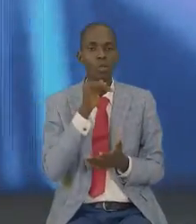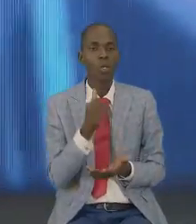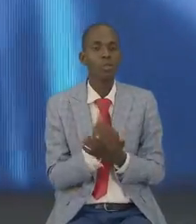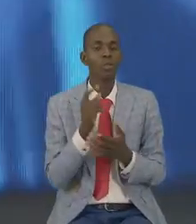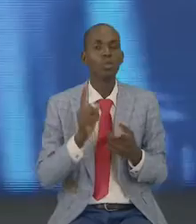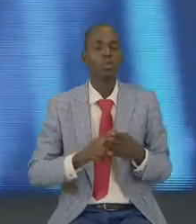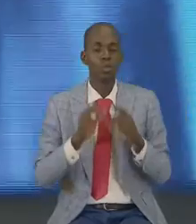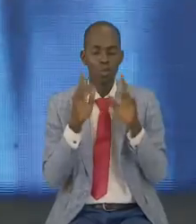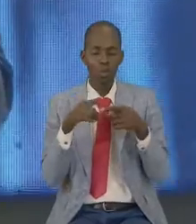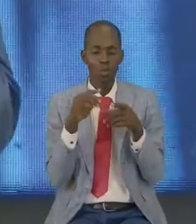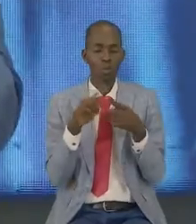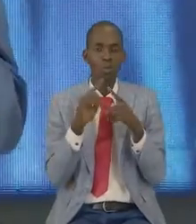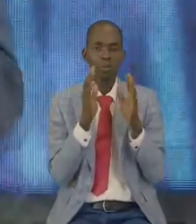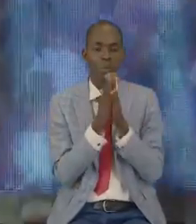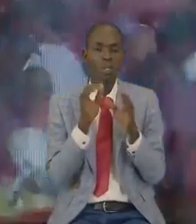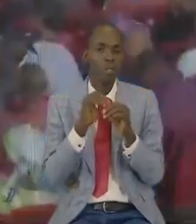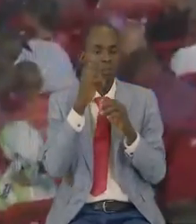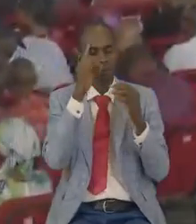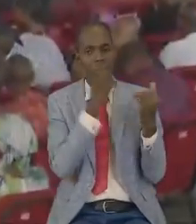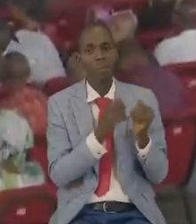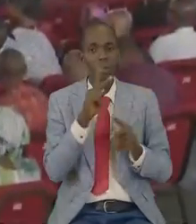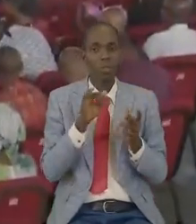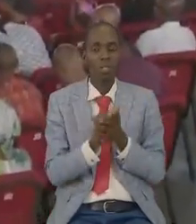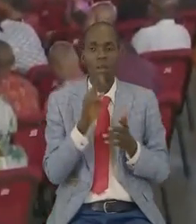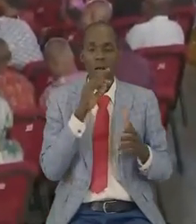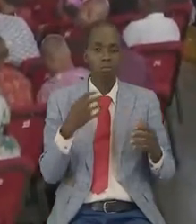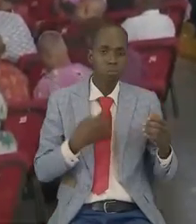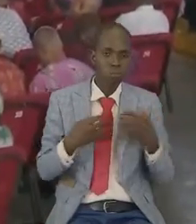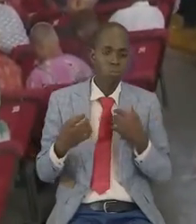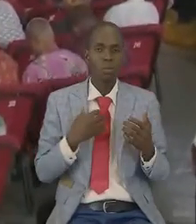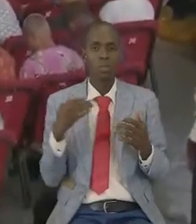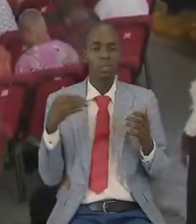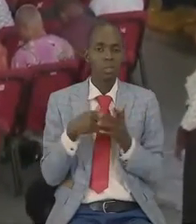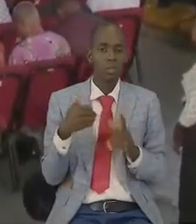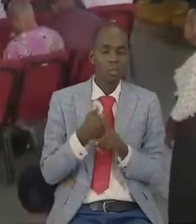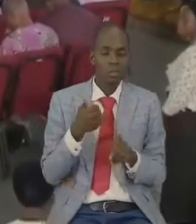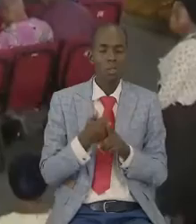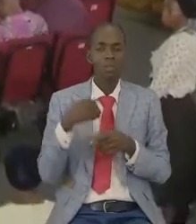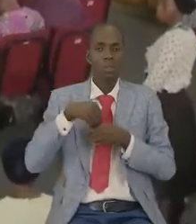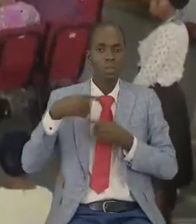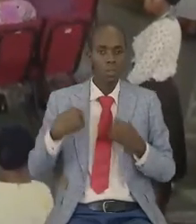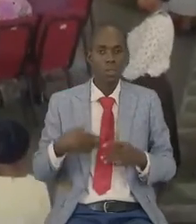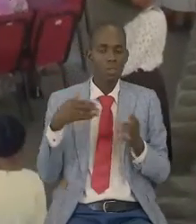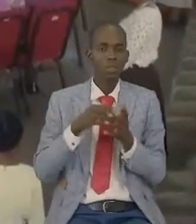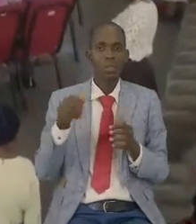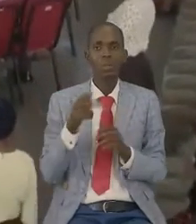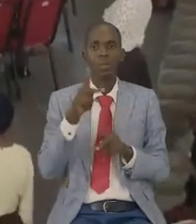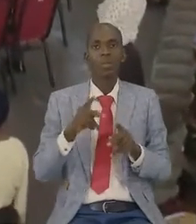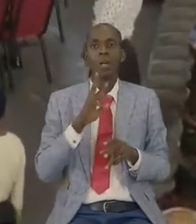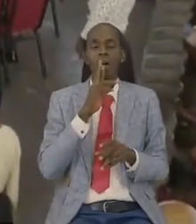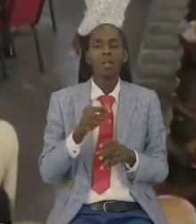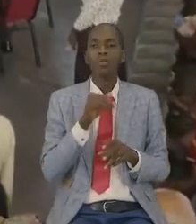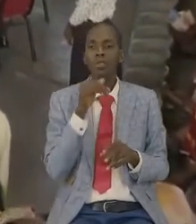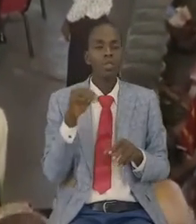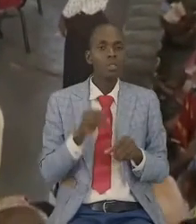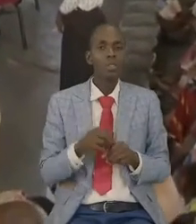Everything within them, the people who murmur and complain and grumble, they're not in the stage where they can hold on to the promises